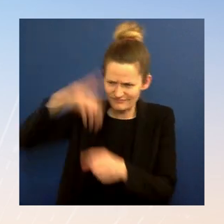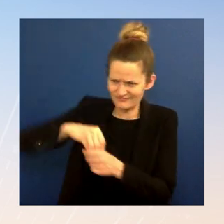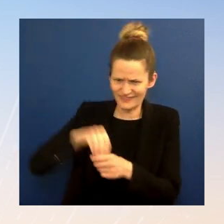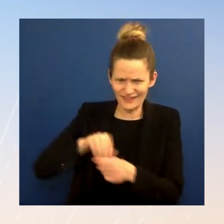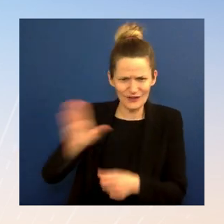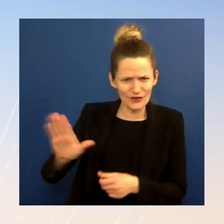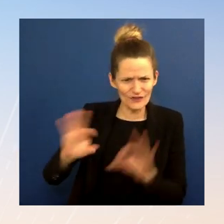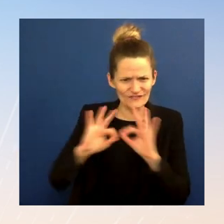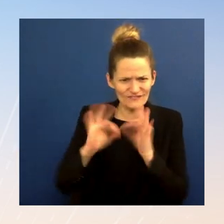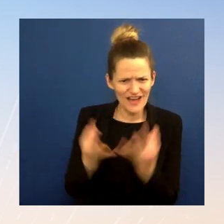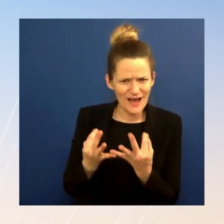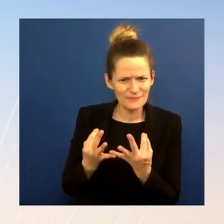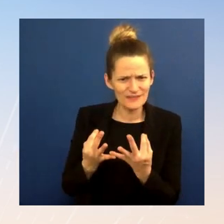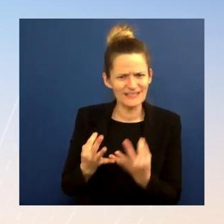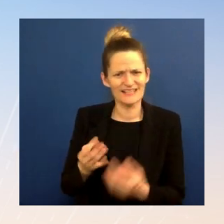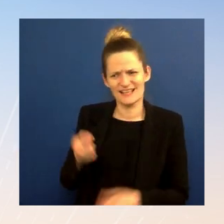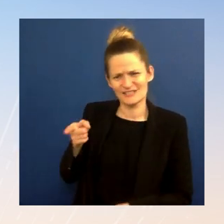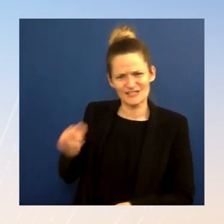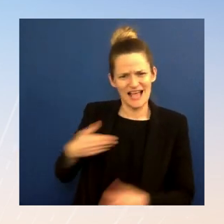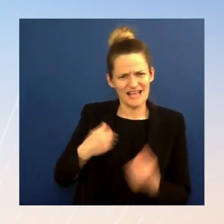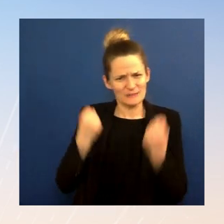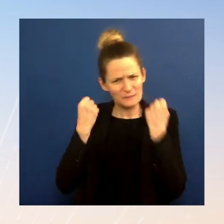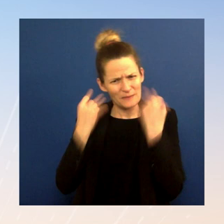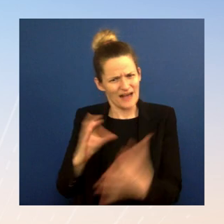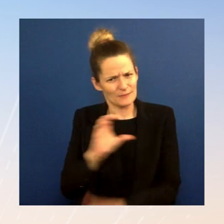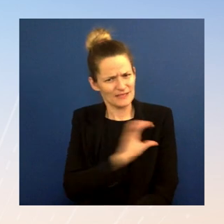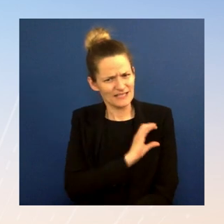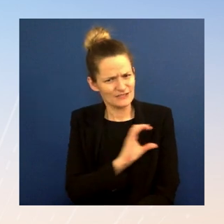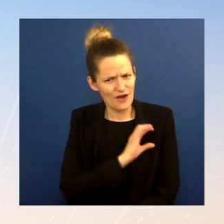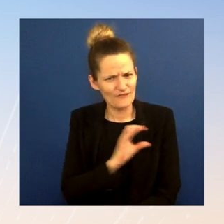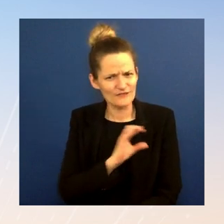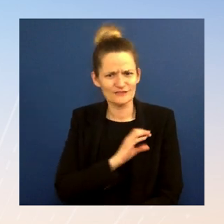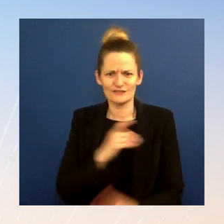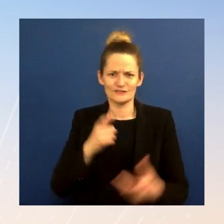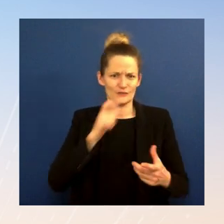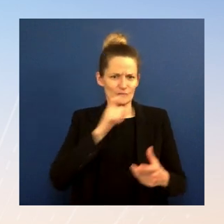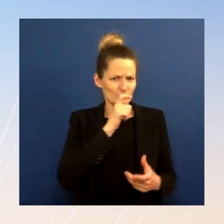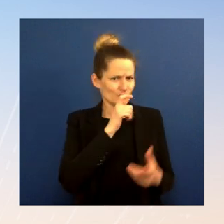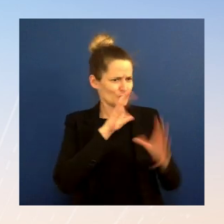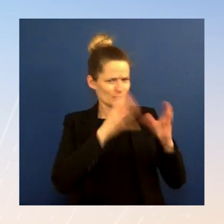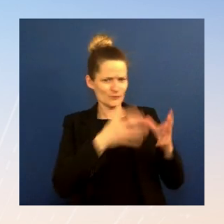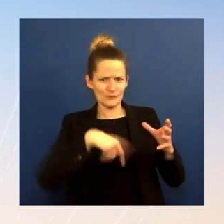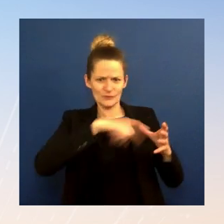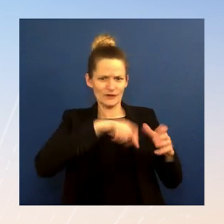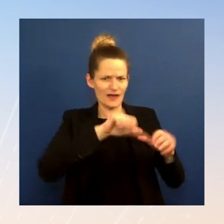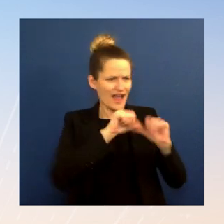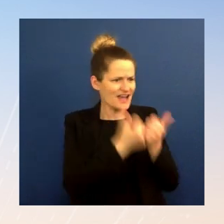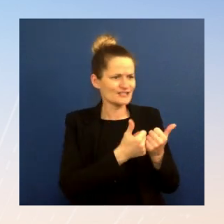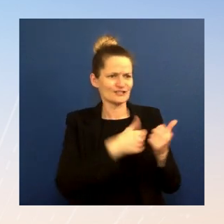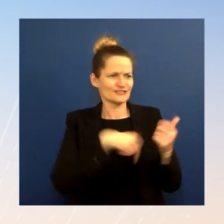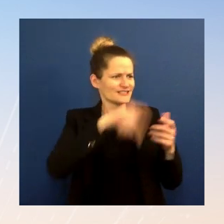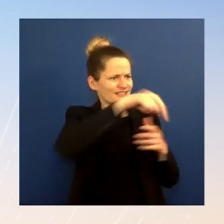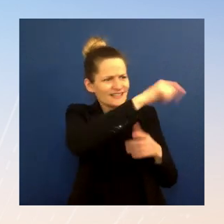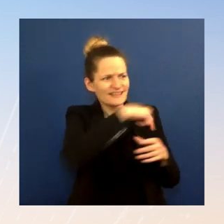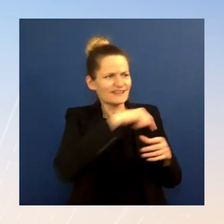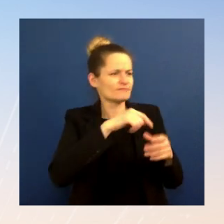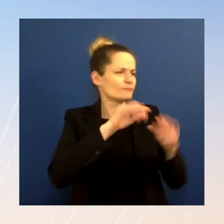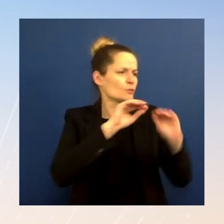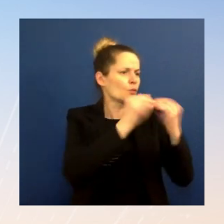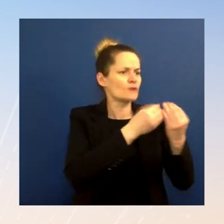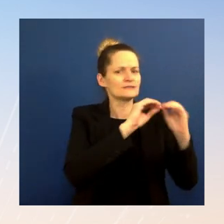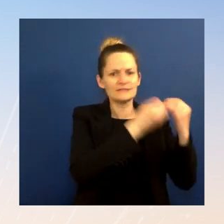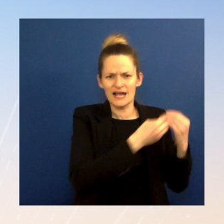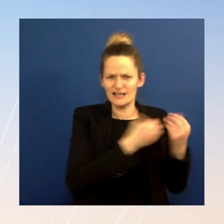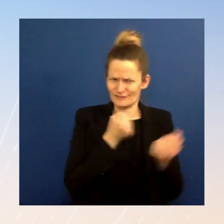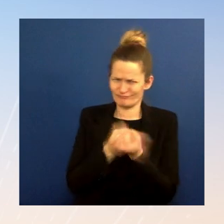law enforcement organizations in the country, and attempts to smear or discredit her history and her work are not borne